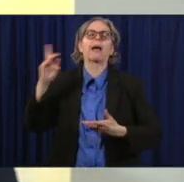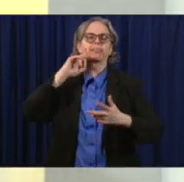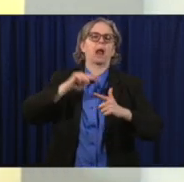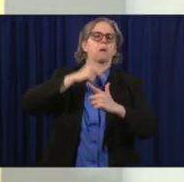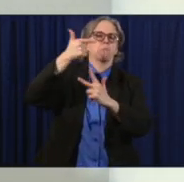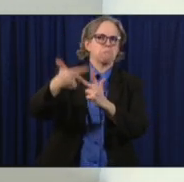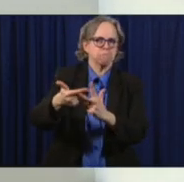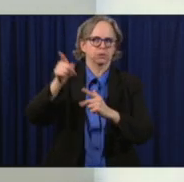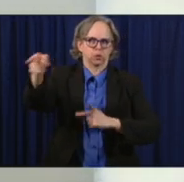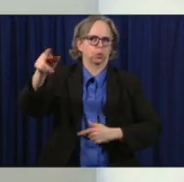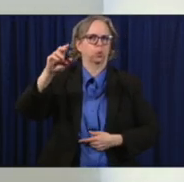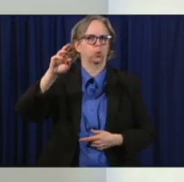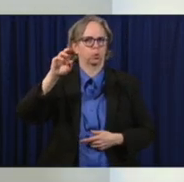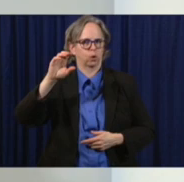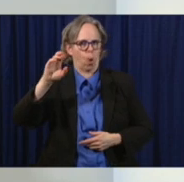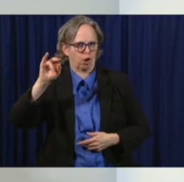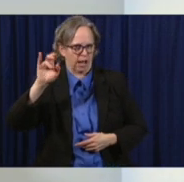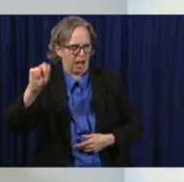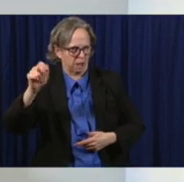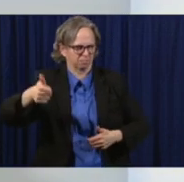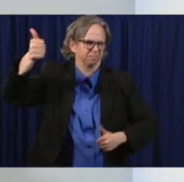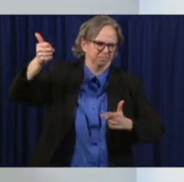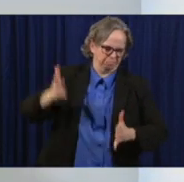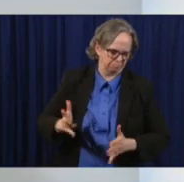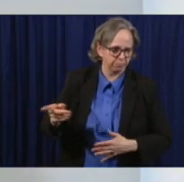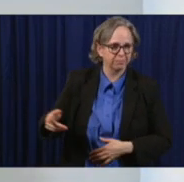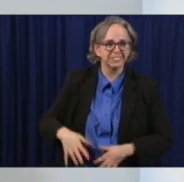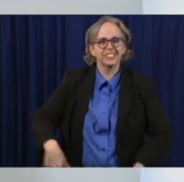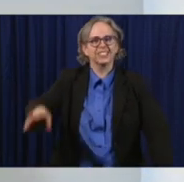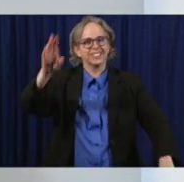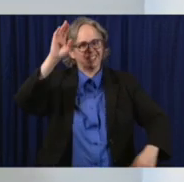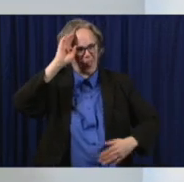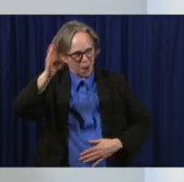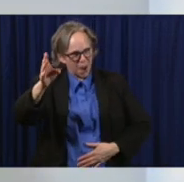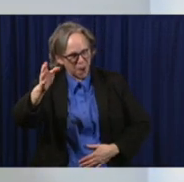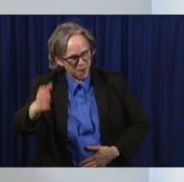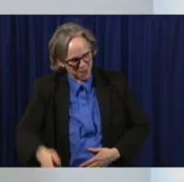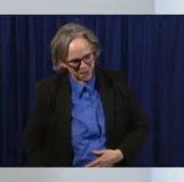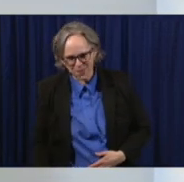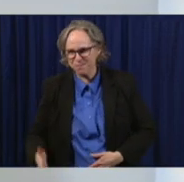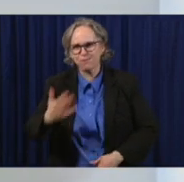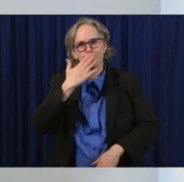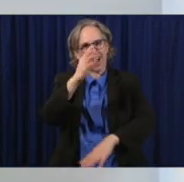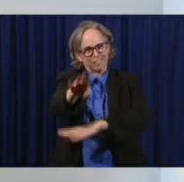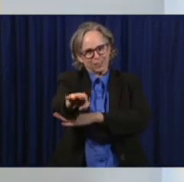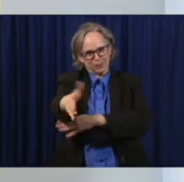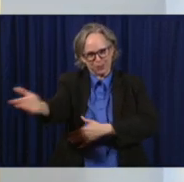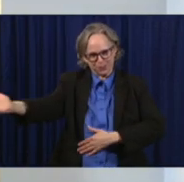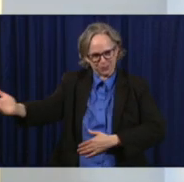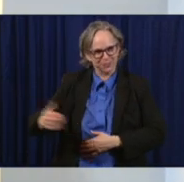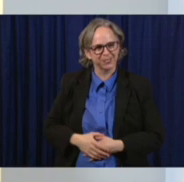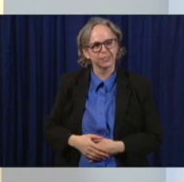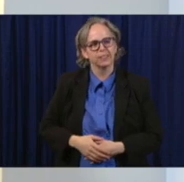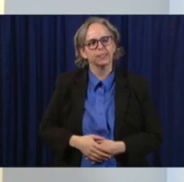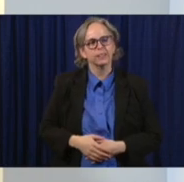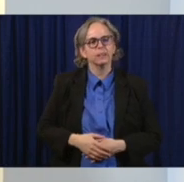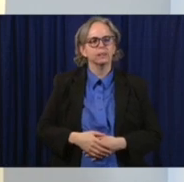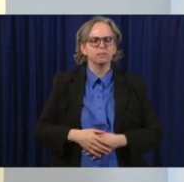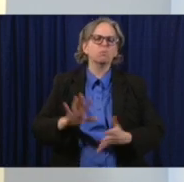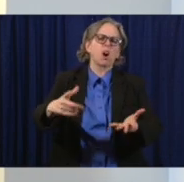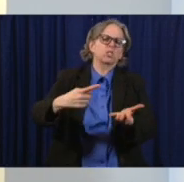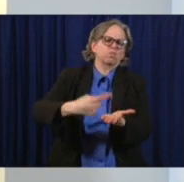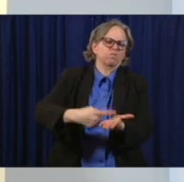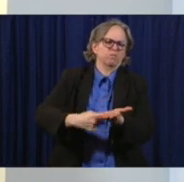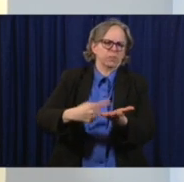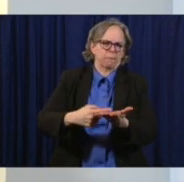very much, Governor. Good afternoon, everyone. I'm going to just go through some work groups and some opening